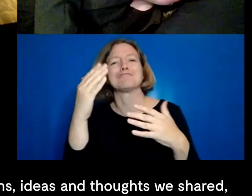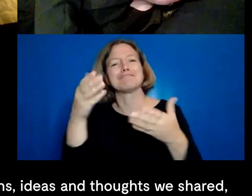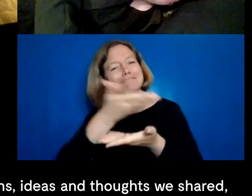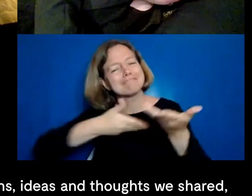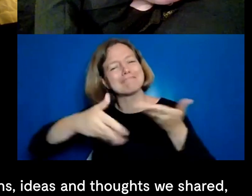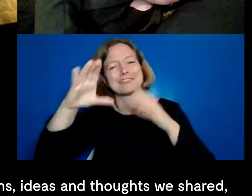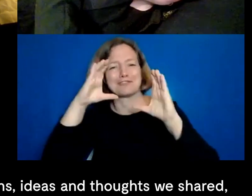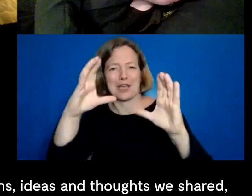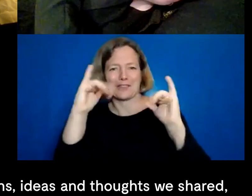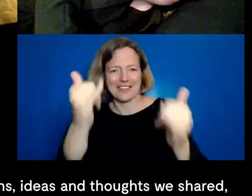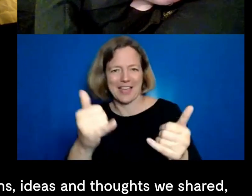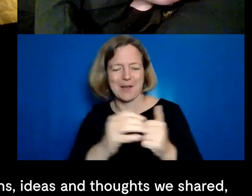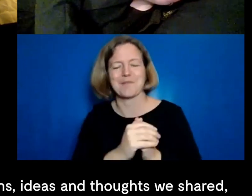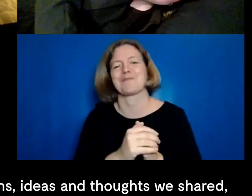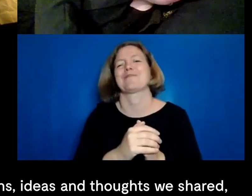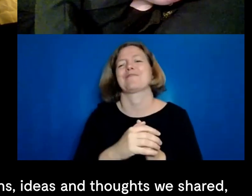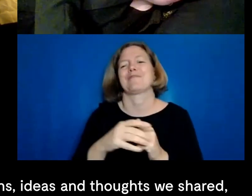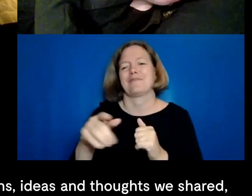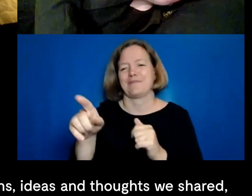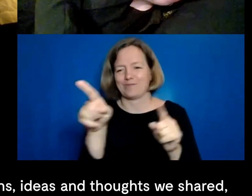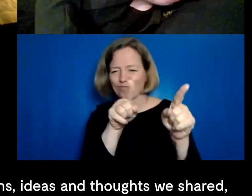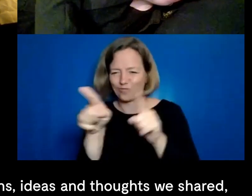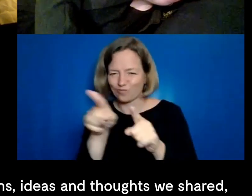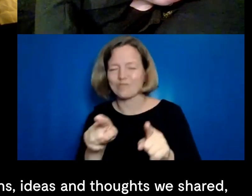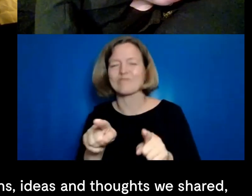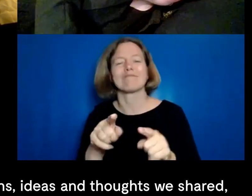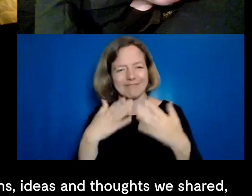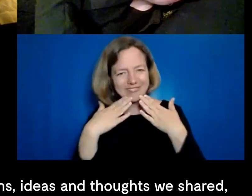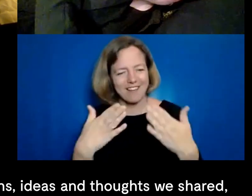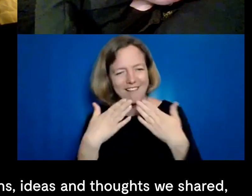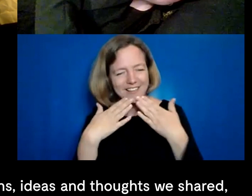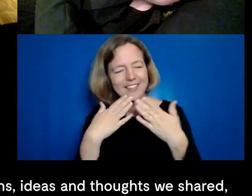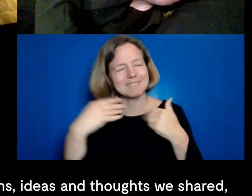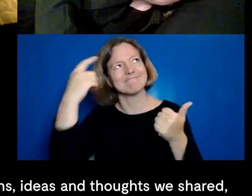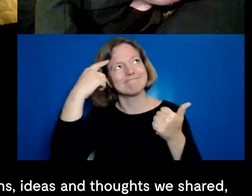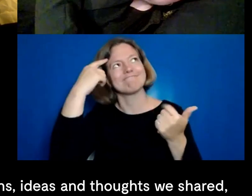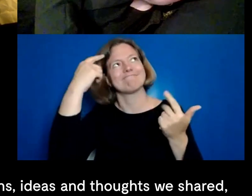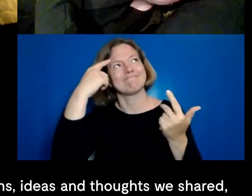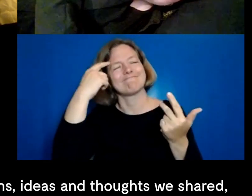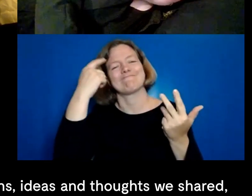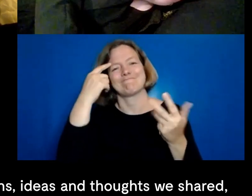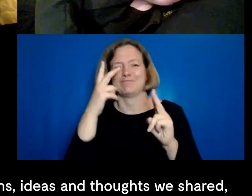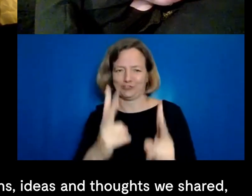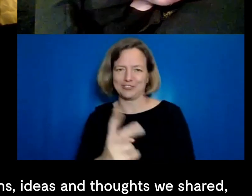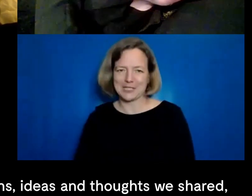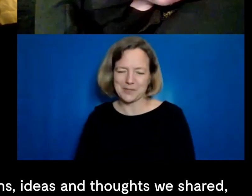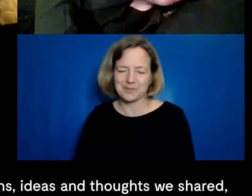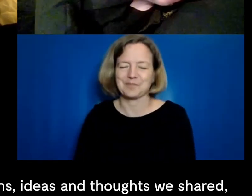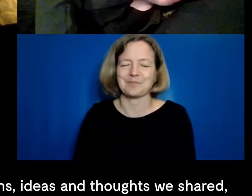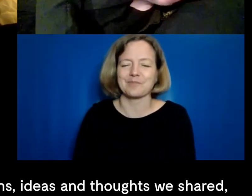gratefulness for what for the questions, ideas, and thoughts we